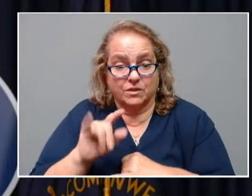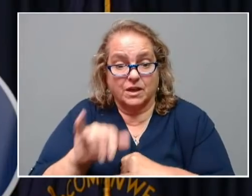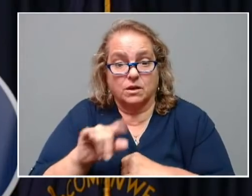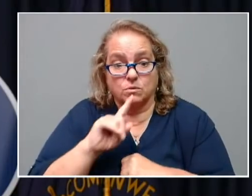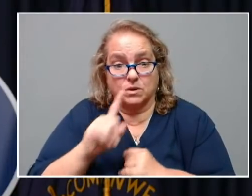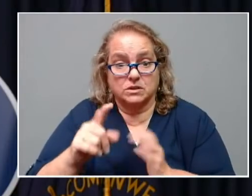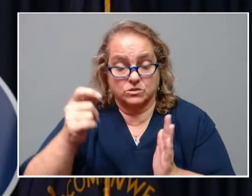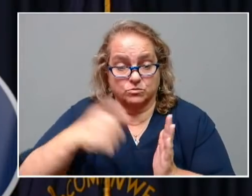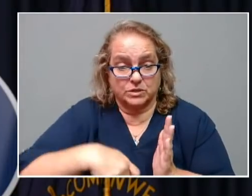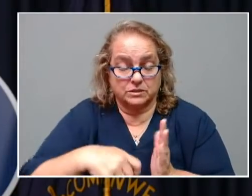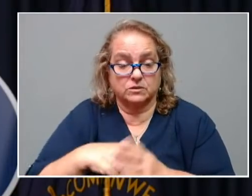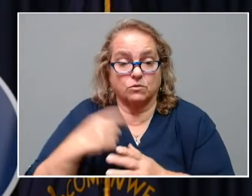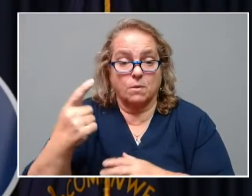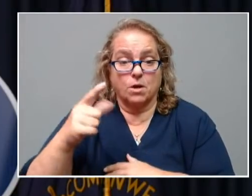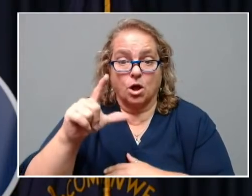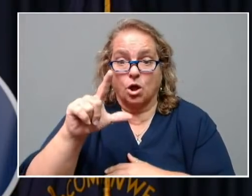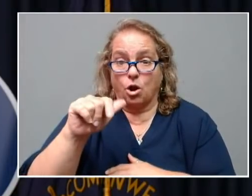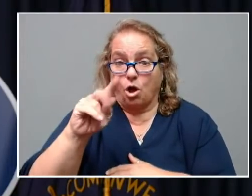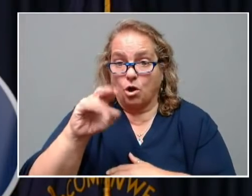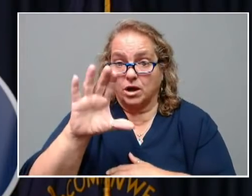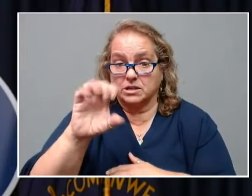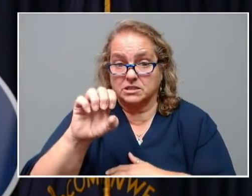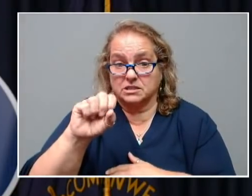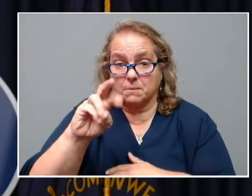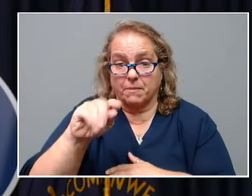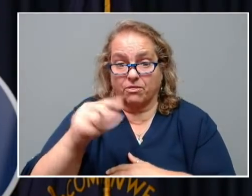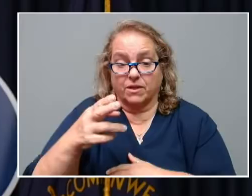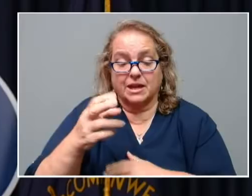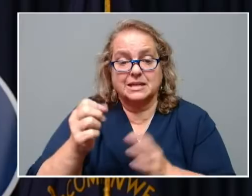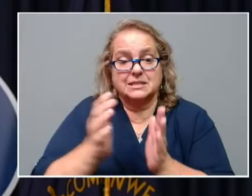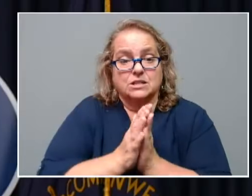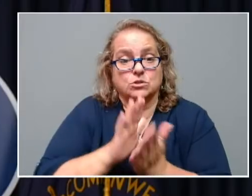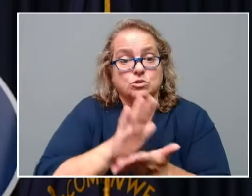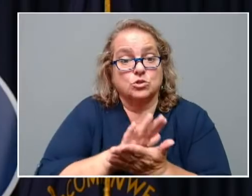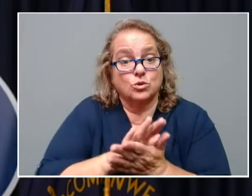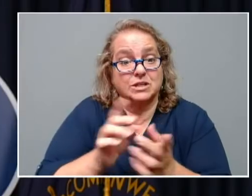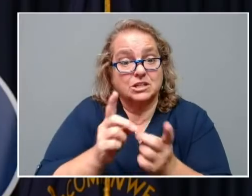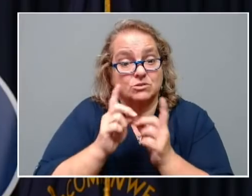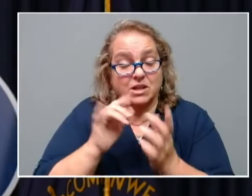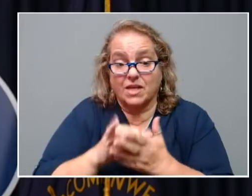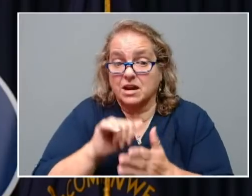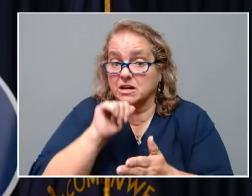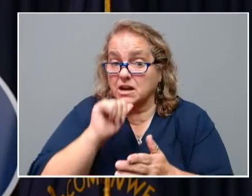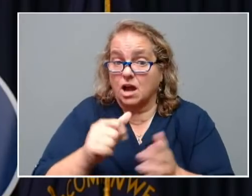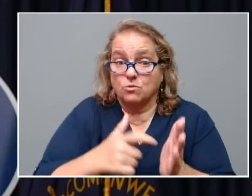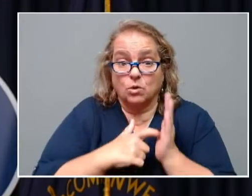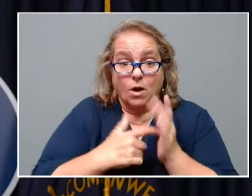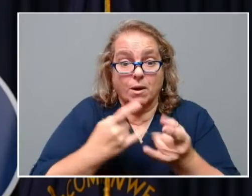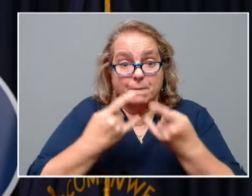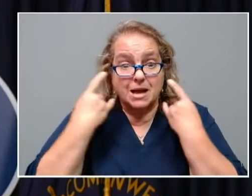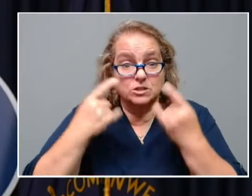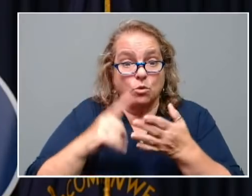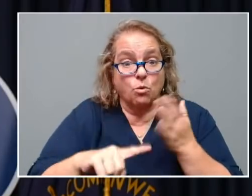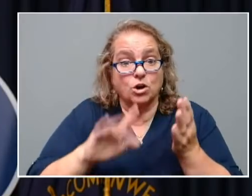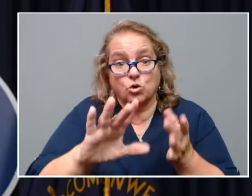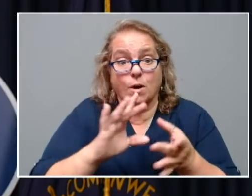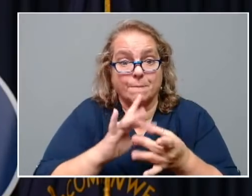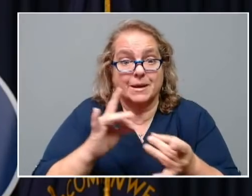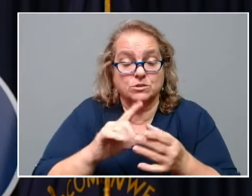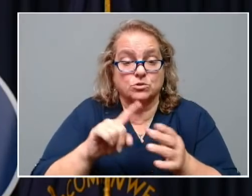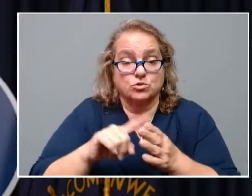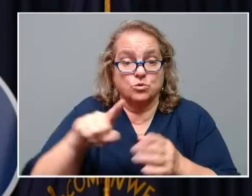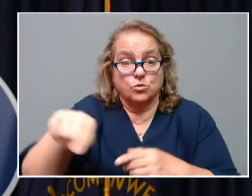in from Lawrence Smith. He is asking about school districts that are not requiring masks. What is my message to those who are not mandating